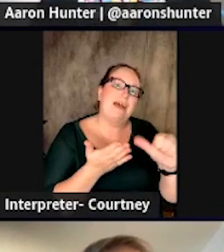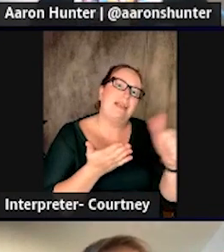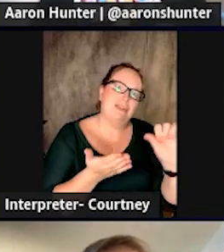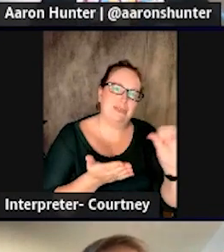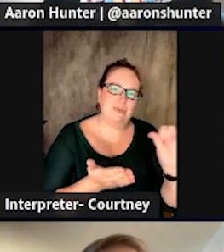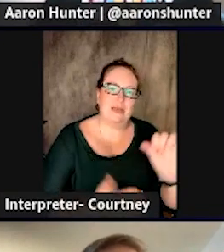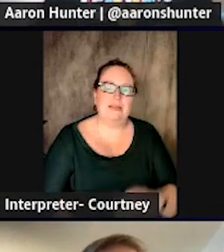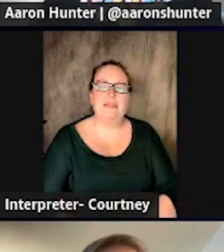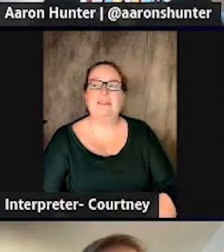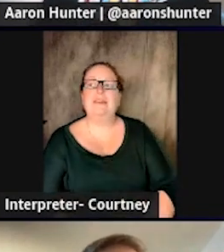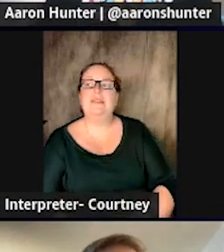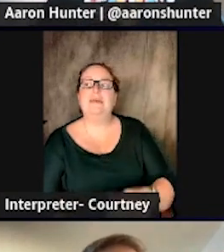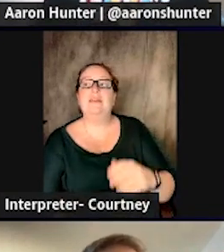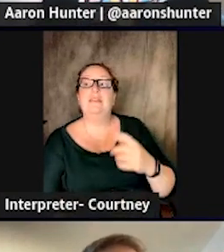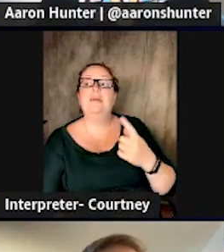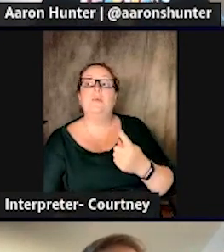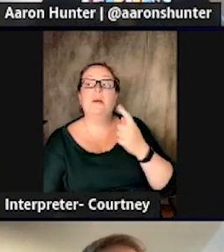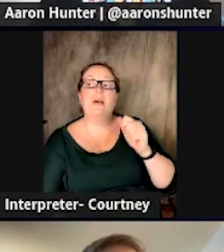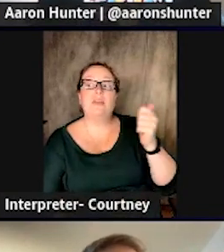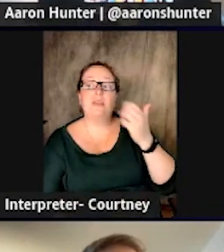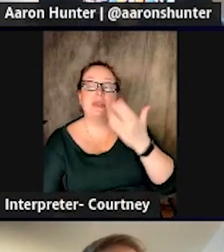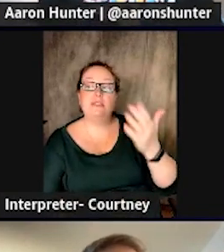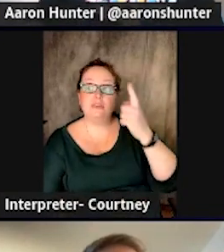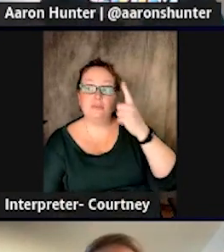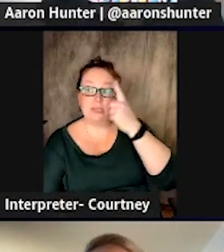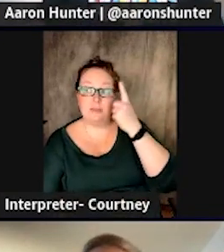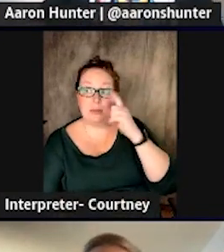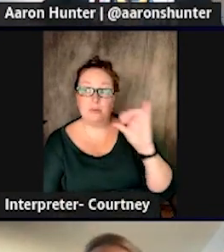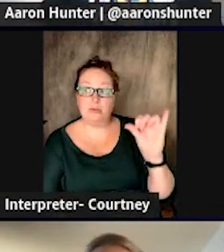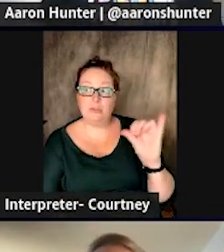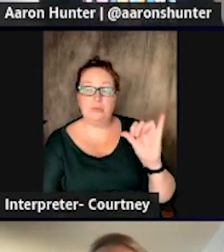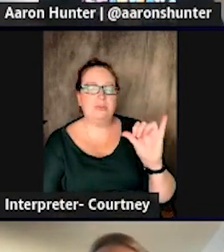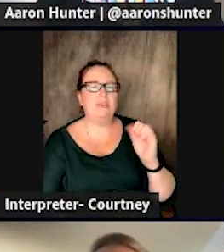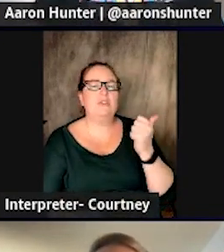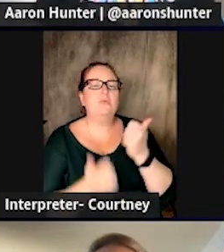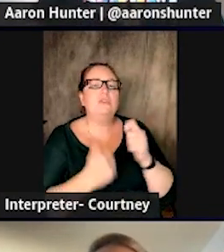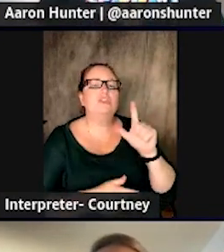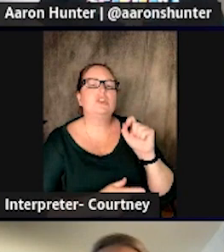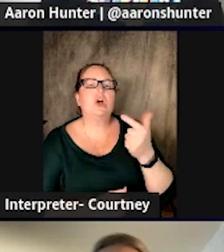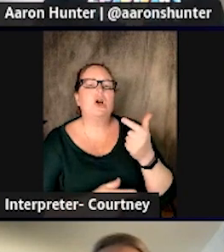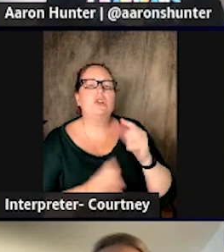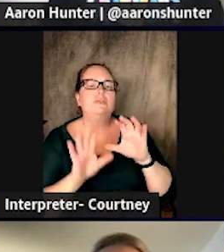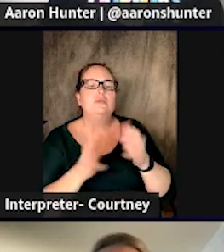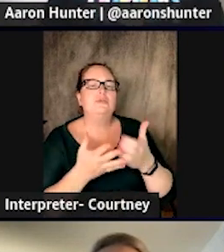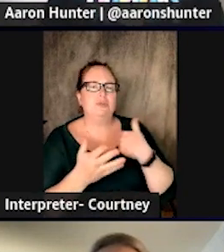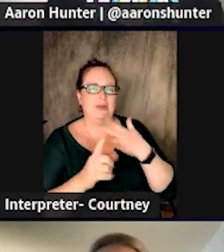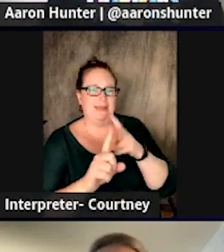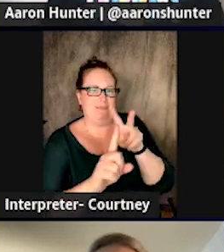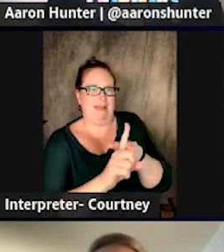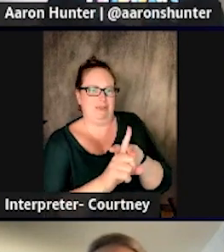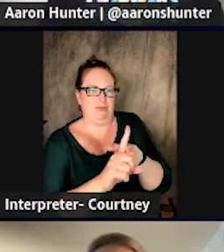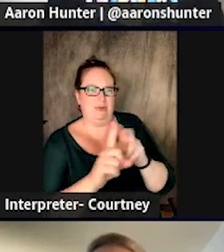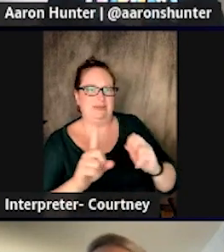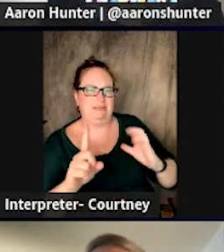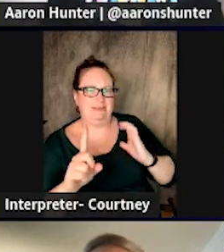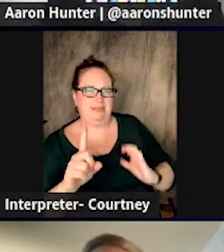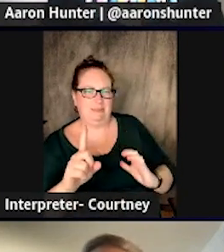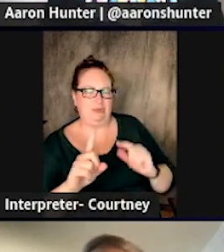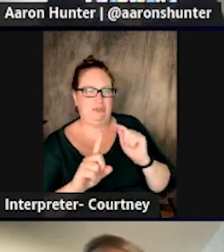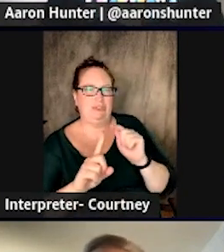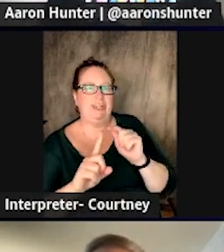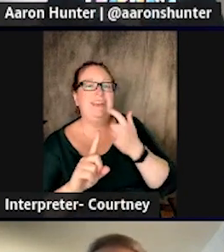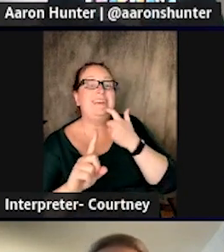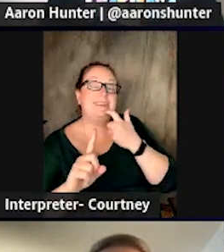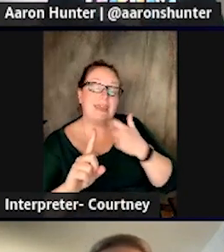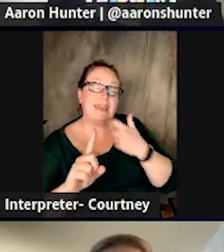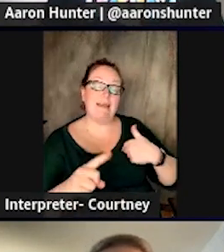is, you know, what log groups would I apply this to as a customer? So let's say I'm a